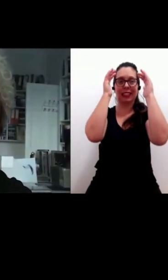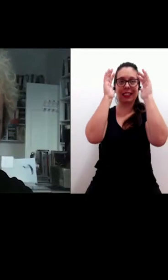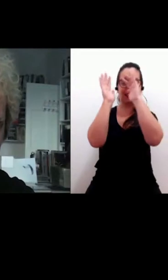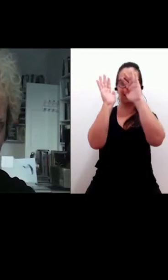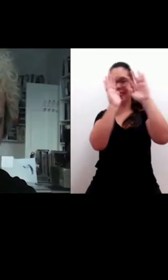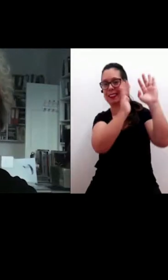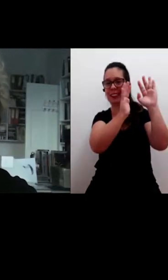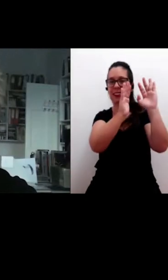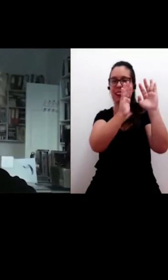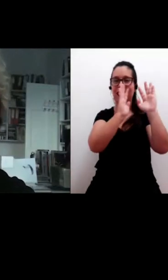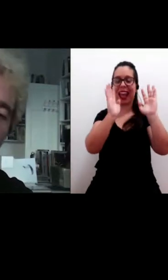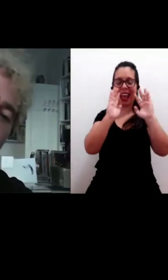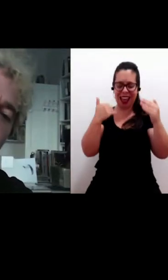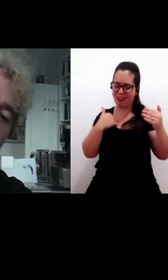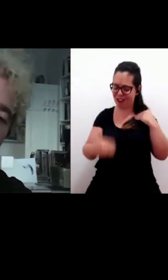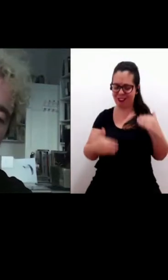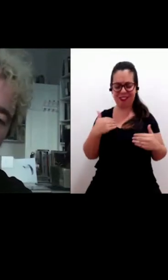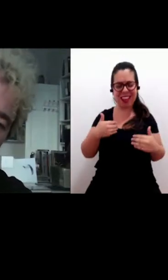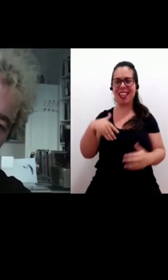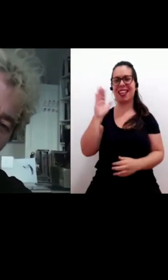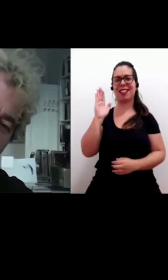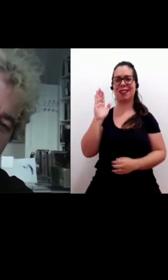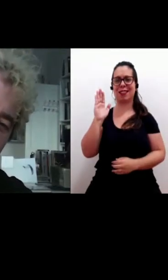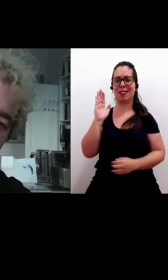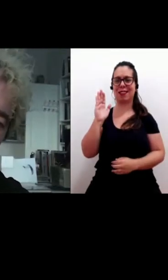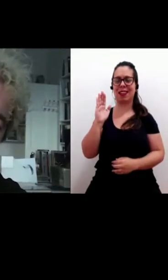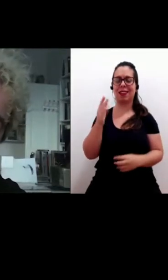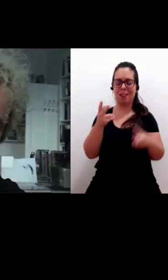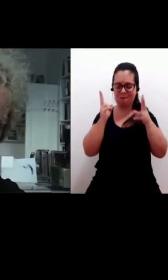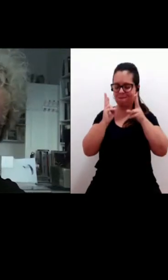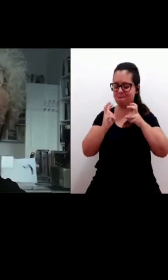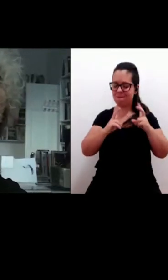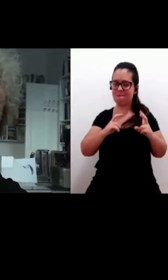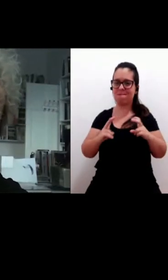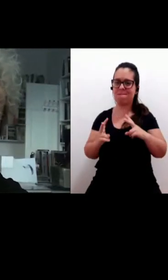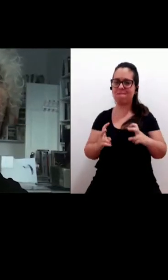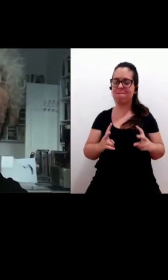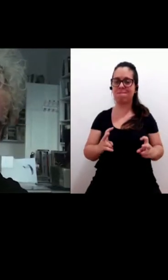physical or sensory response to the world.